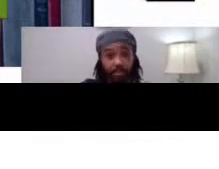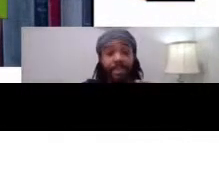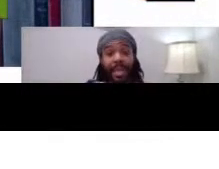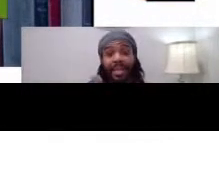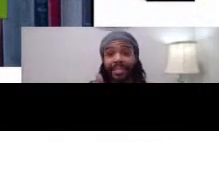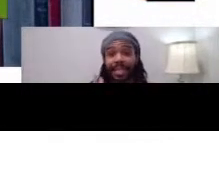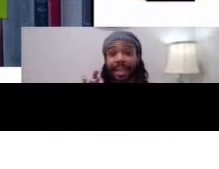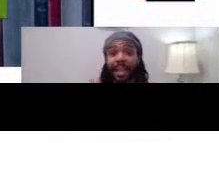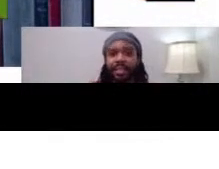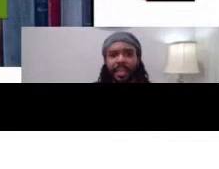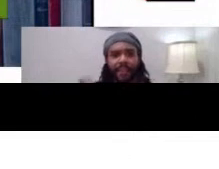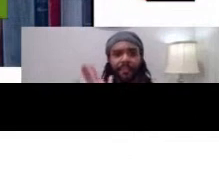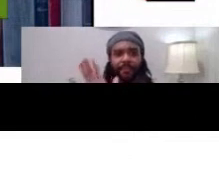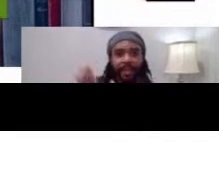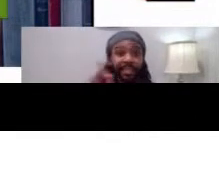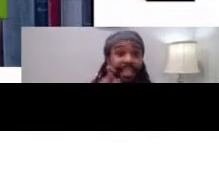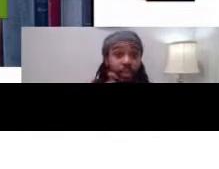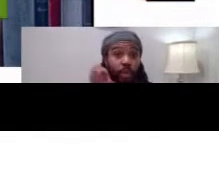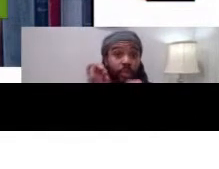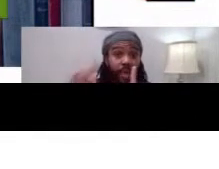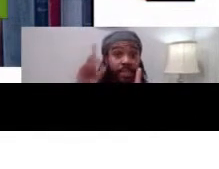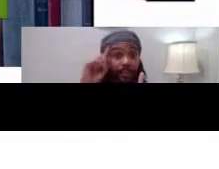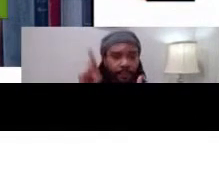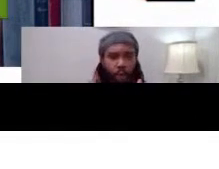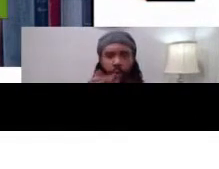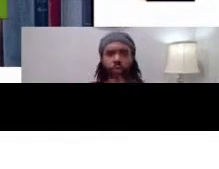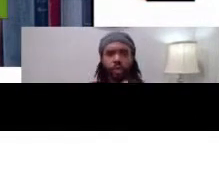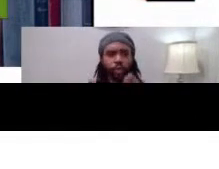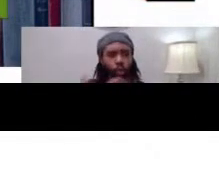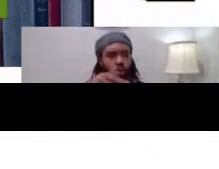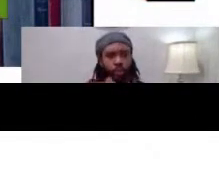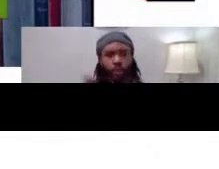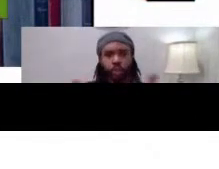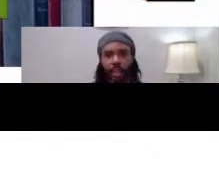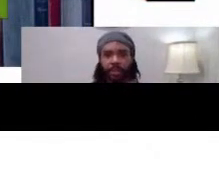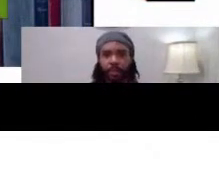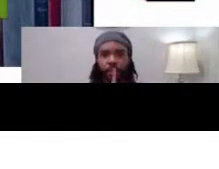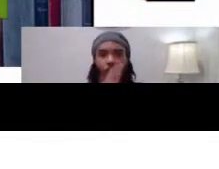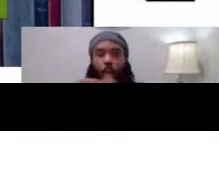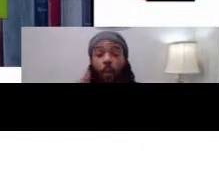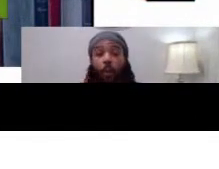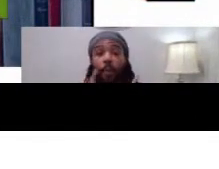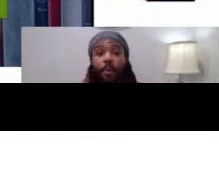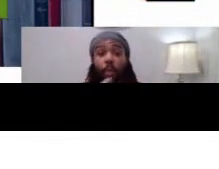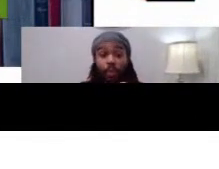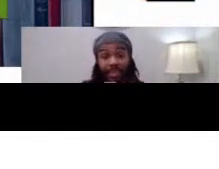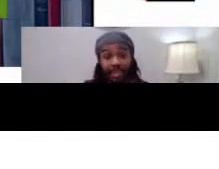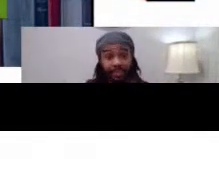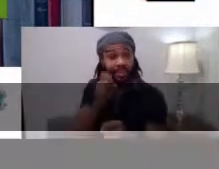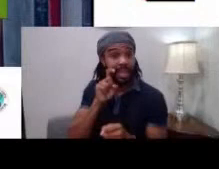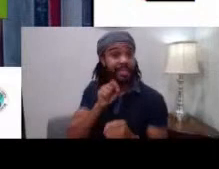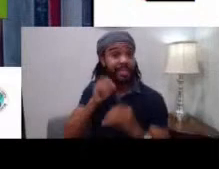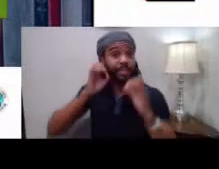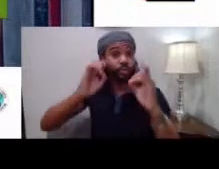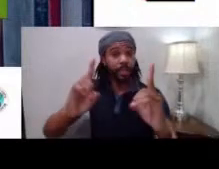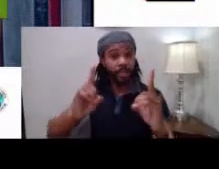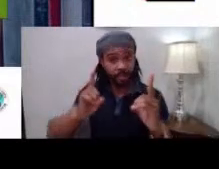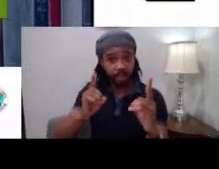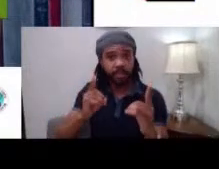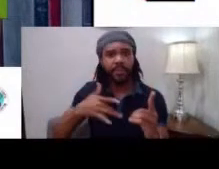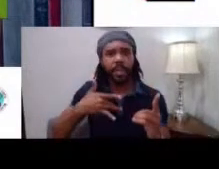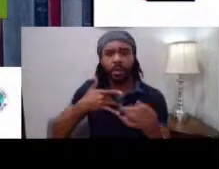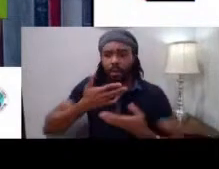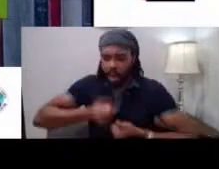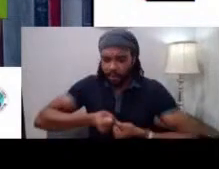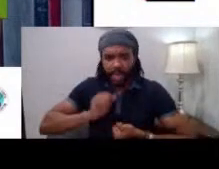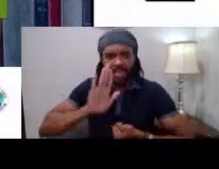education as a vehicle for social change, where all people receive sex education, are affirmed in their identities,